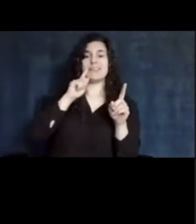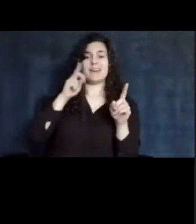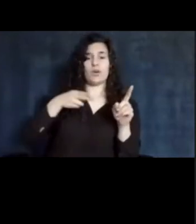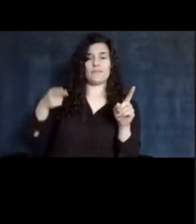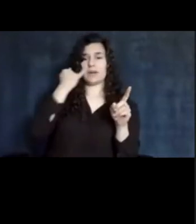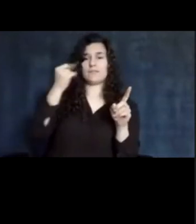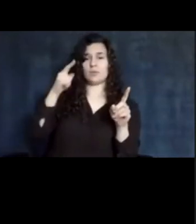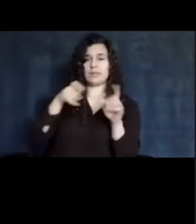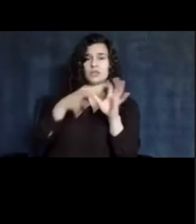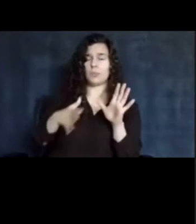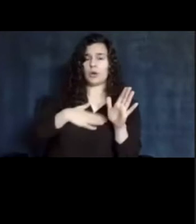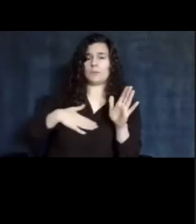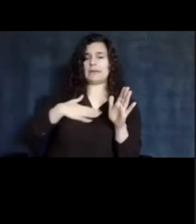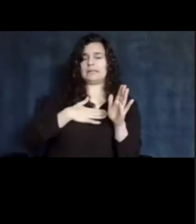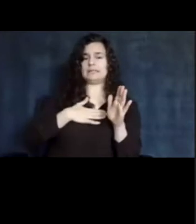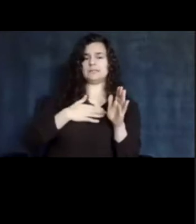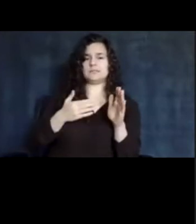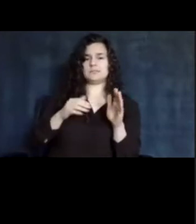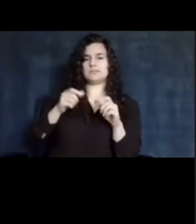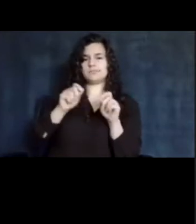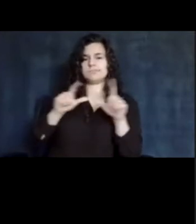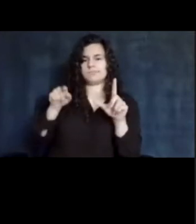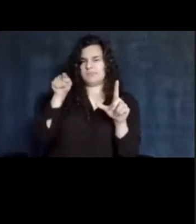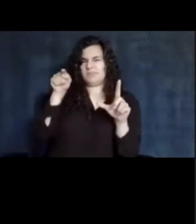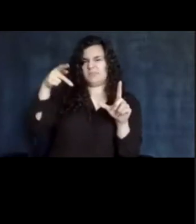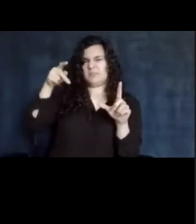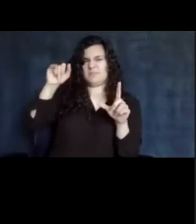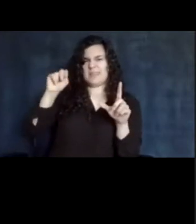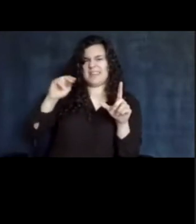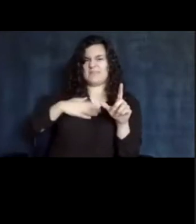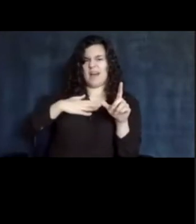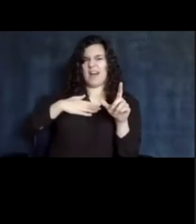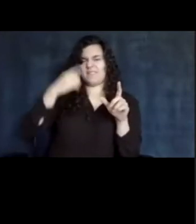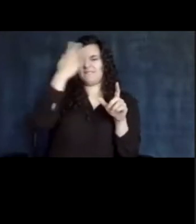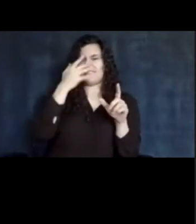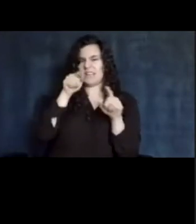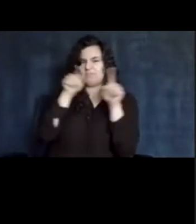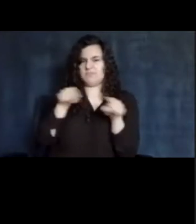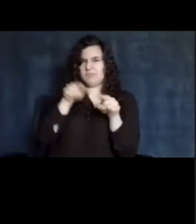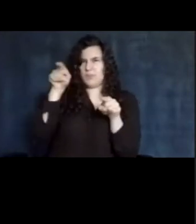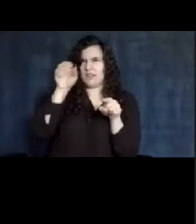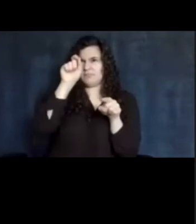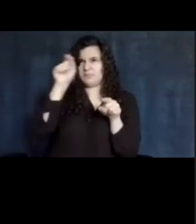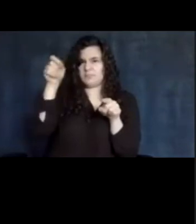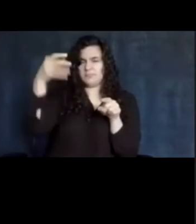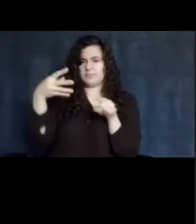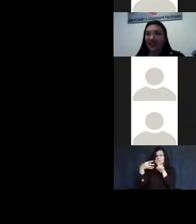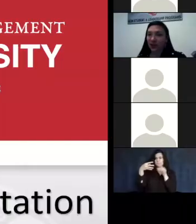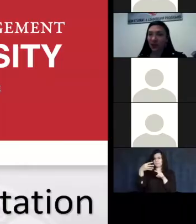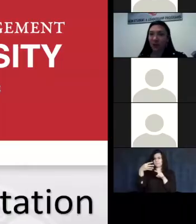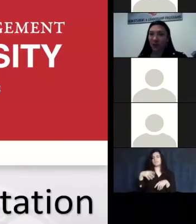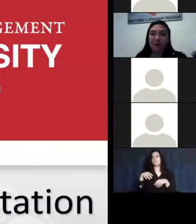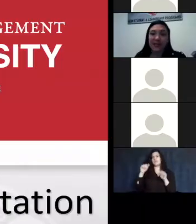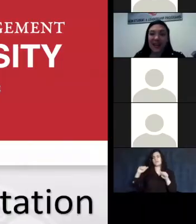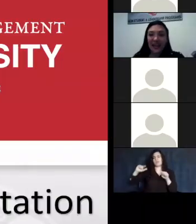right. Good afternoon, everyone. My name is Brandie Van Zanden. I am the Director of New Student and